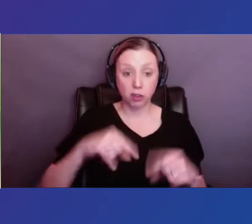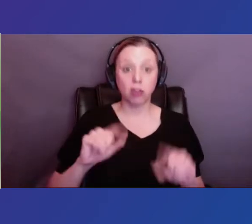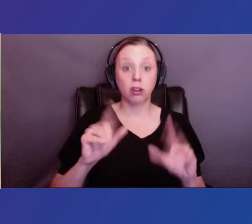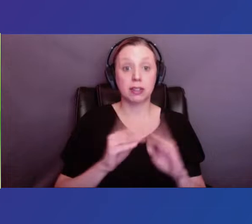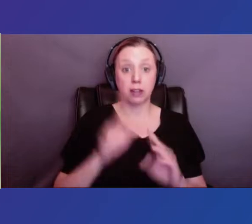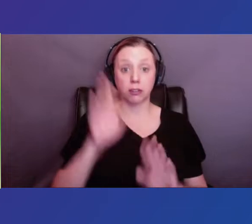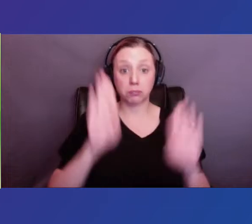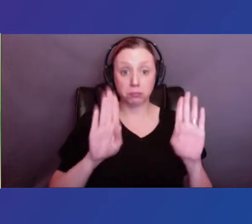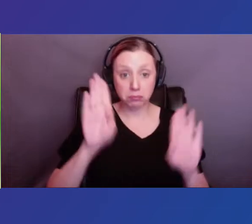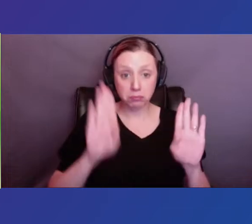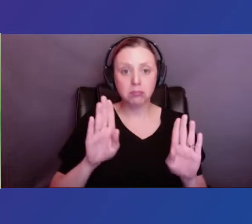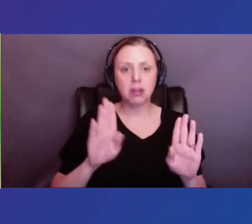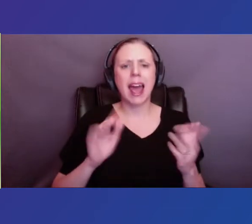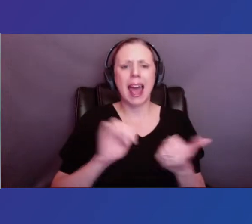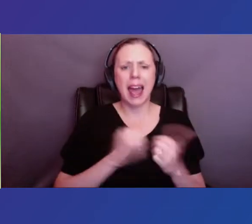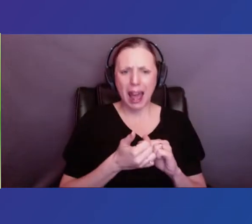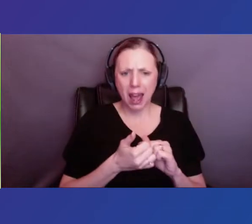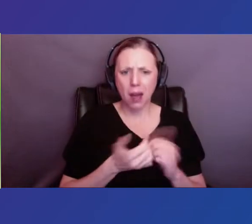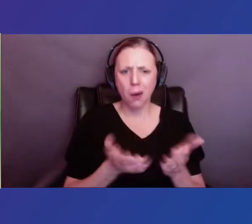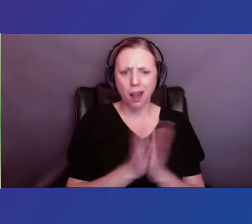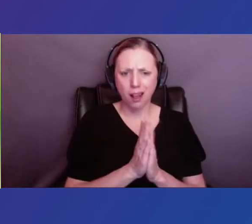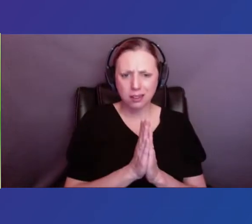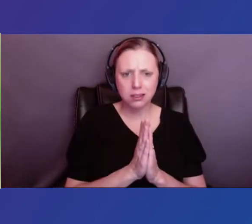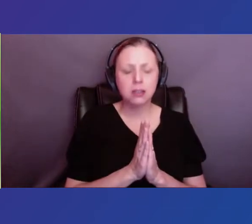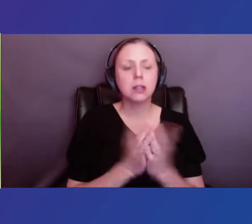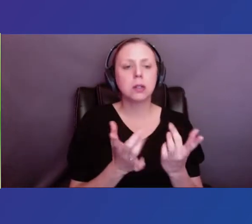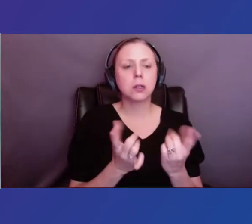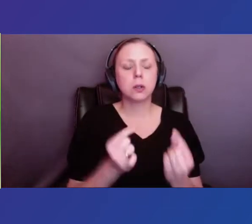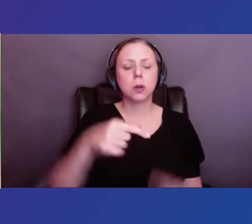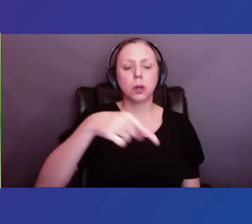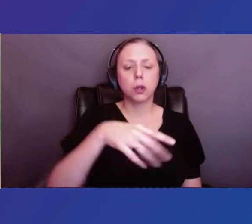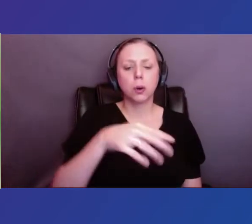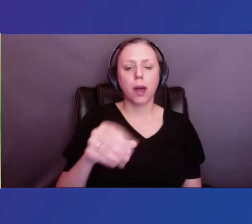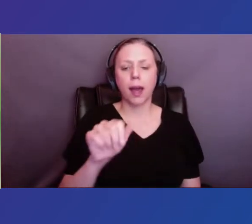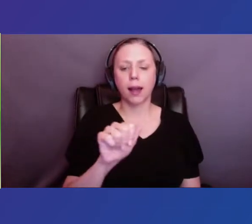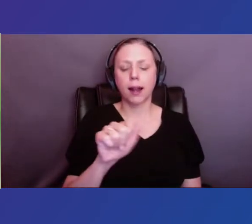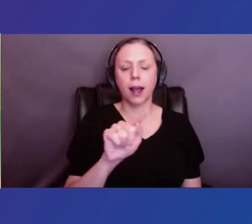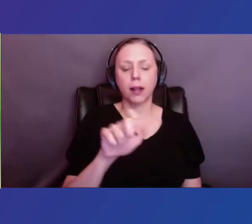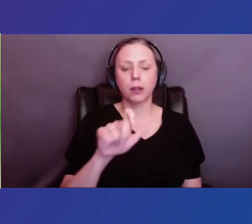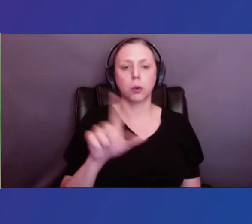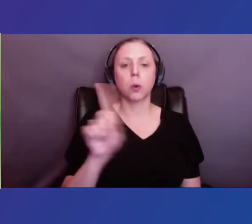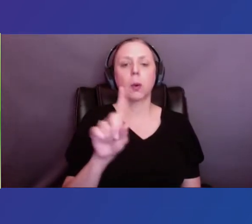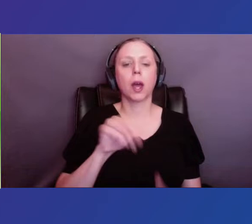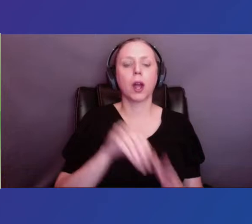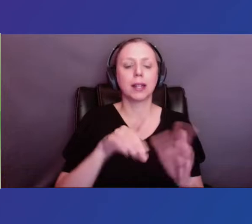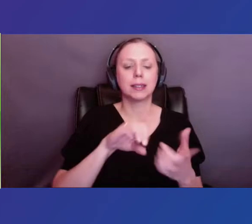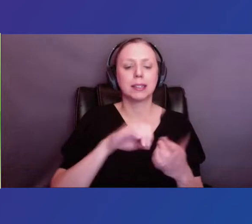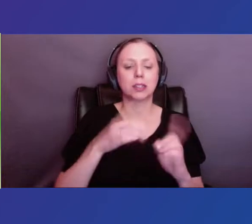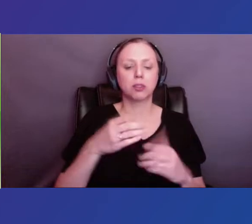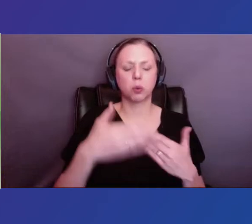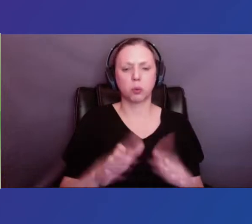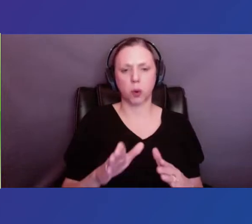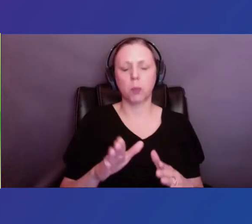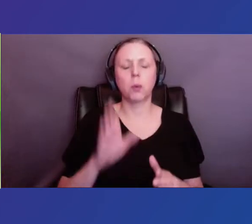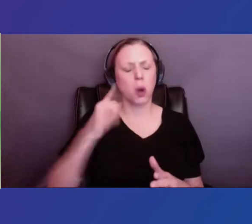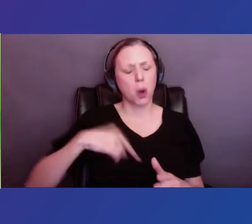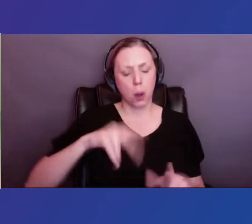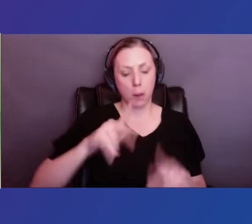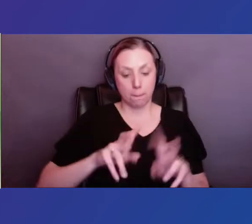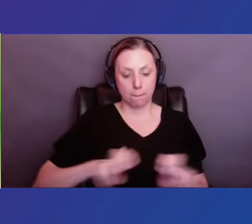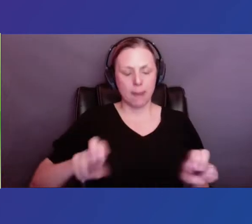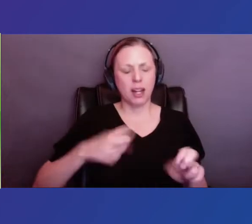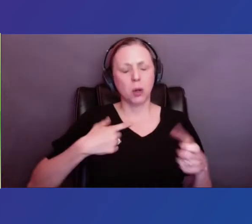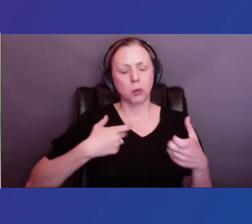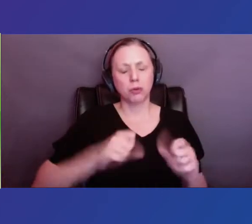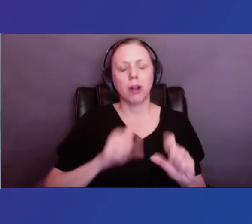To submit questions, please use the Q&A tool in this digital room. The panel will try to answer them as the conversation